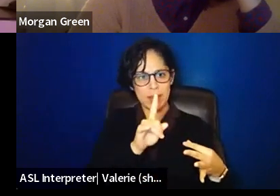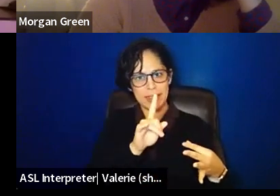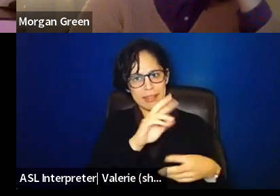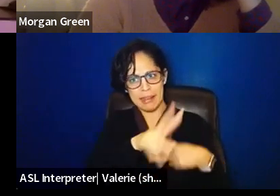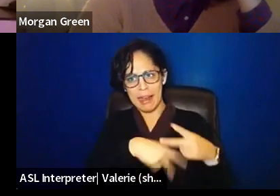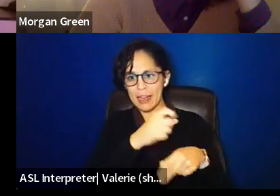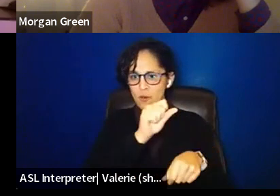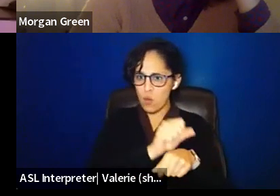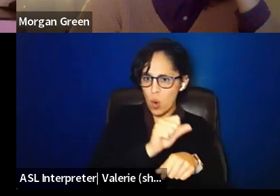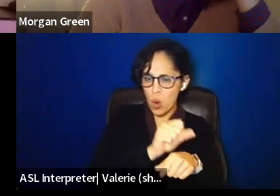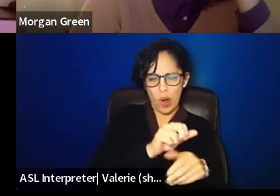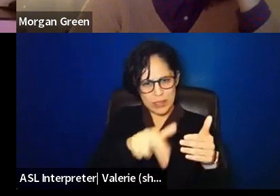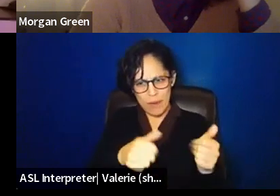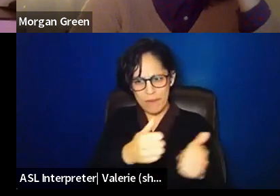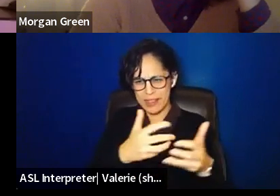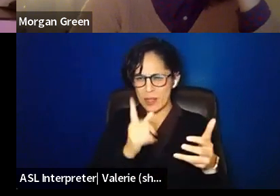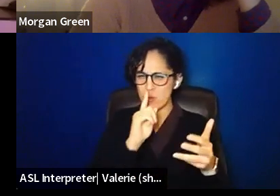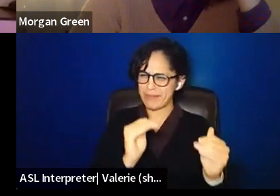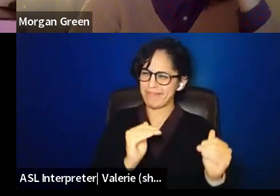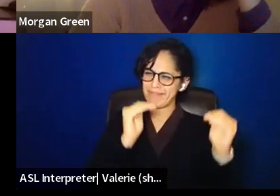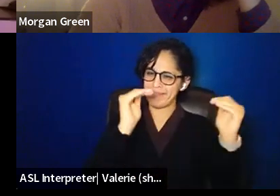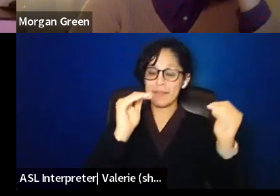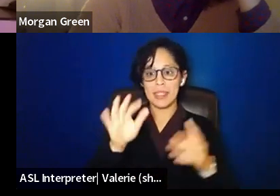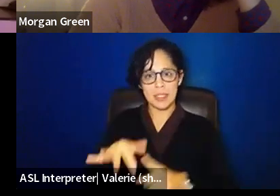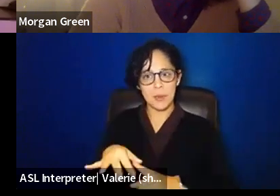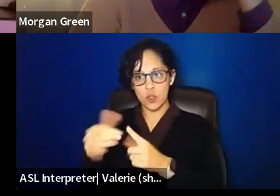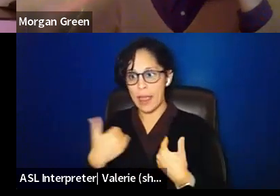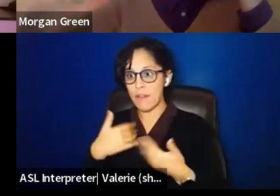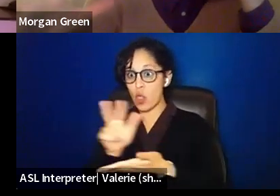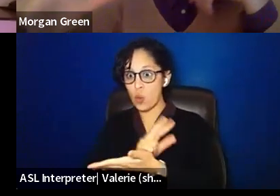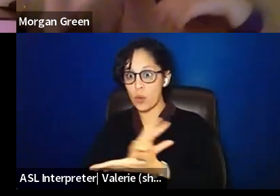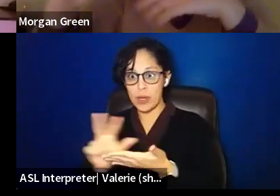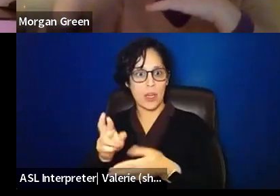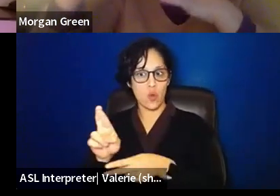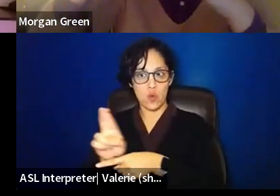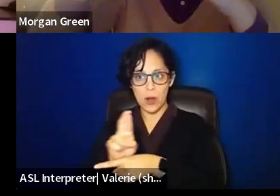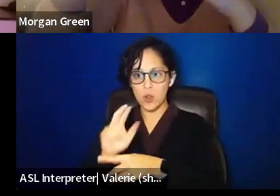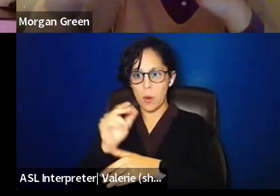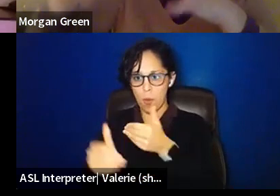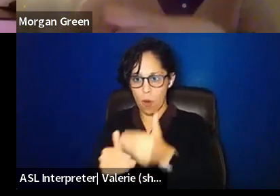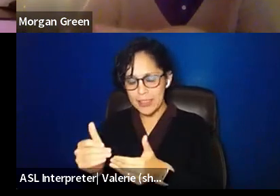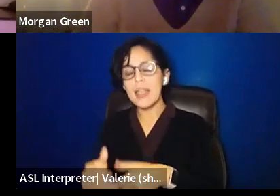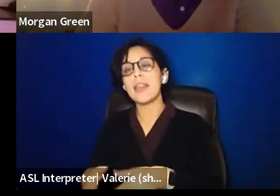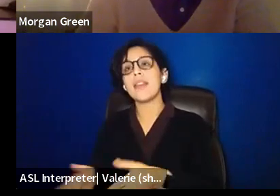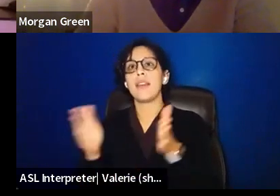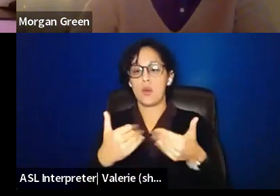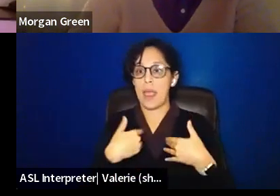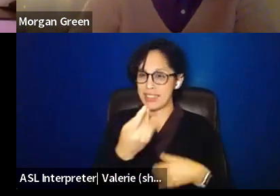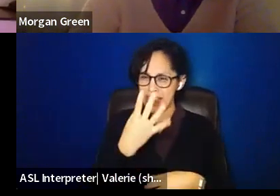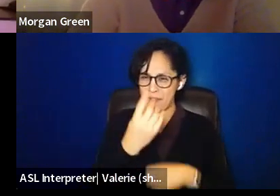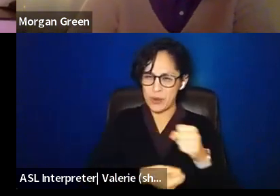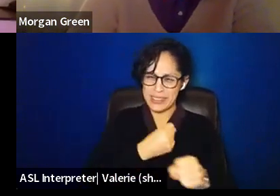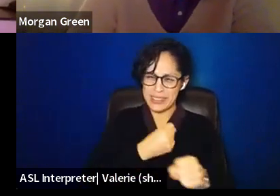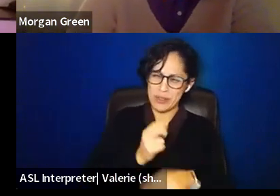to make, especially if you have a 3-week rehearsal process. Like, you have a 3-week rehearsal process and then you have years of history and